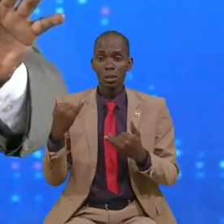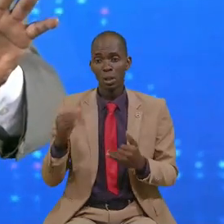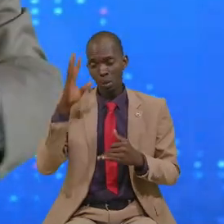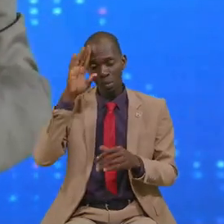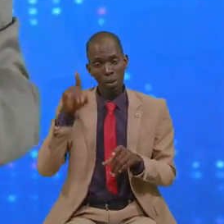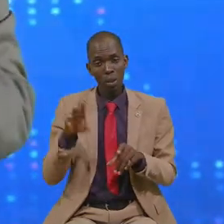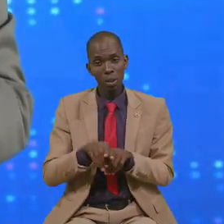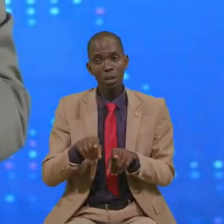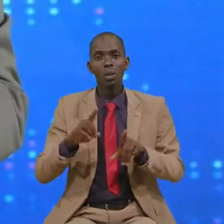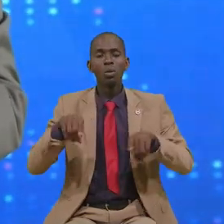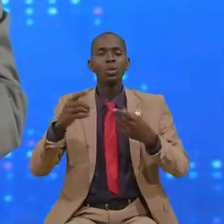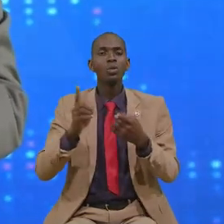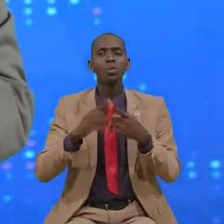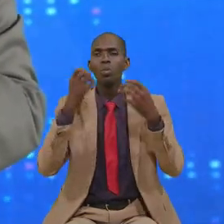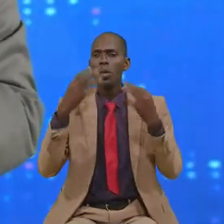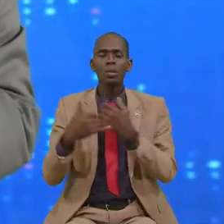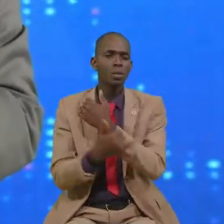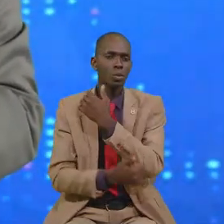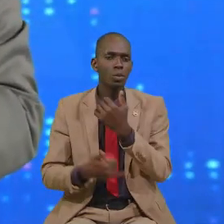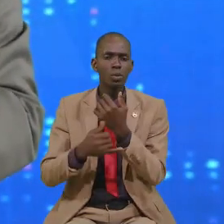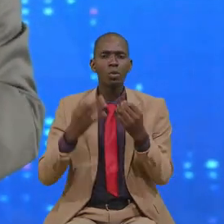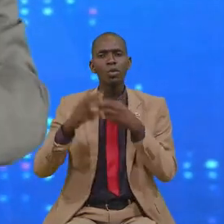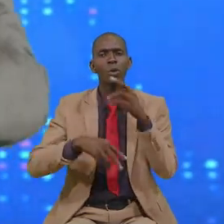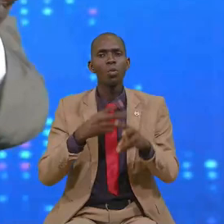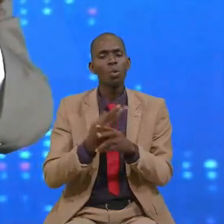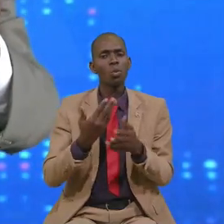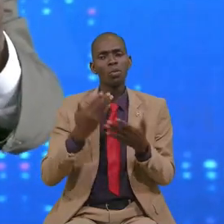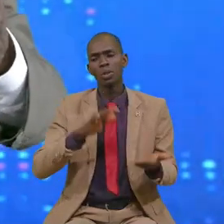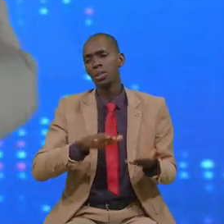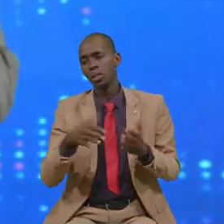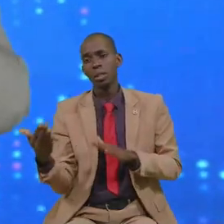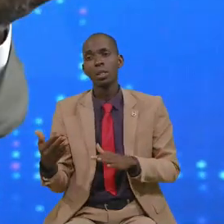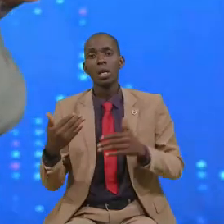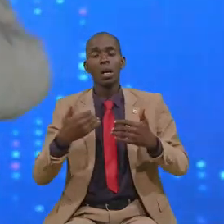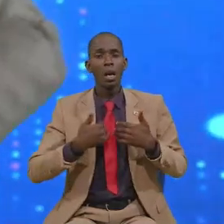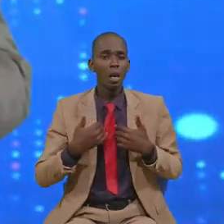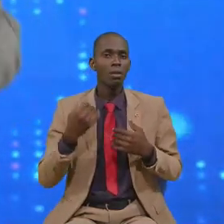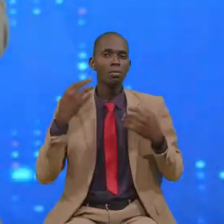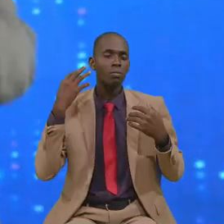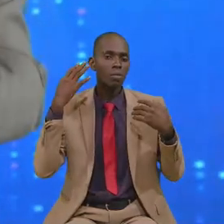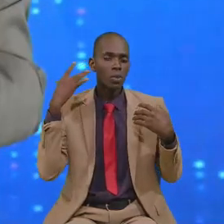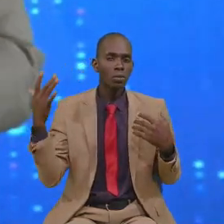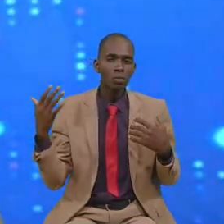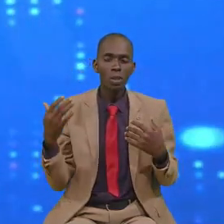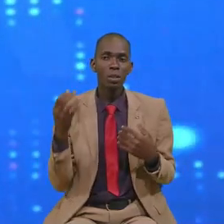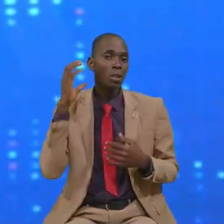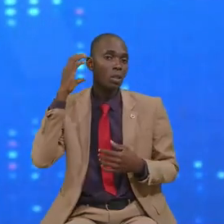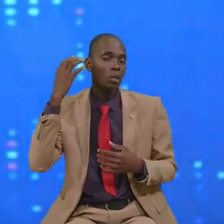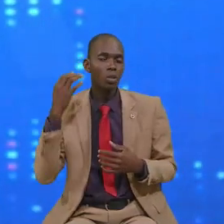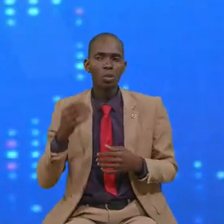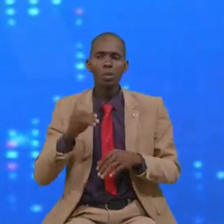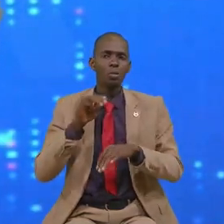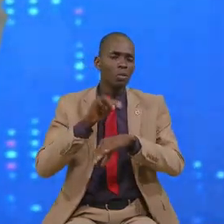the world before he passed on. He had radio ministry in many stations. He had